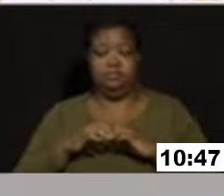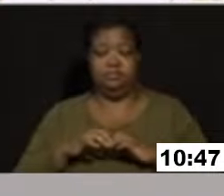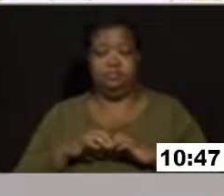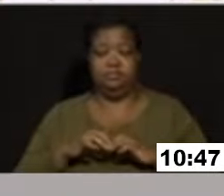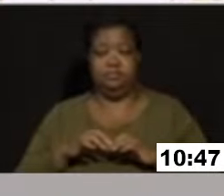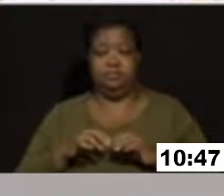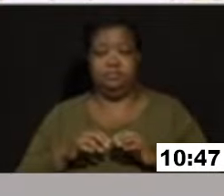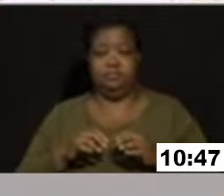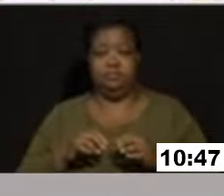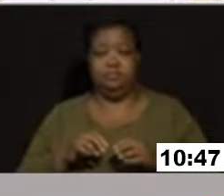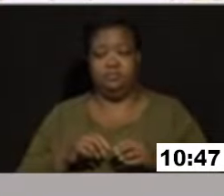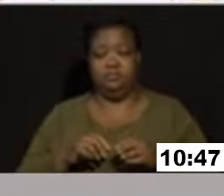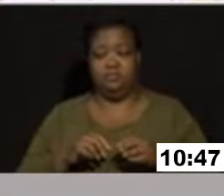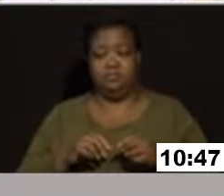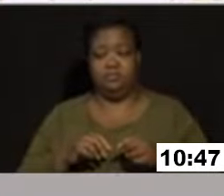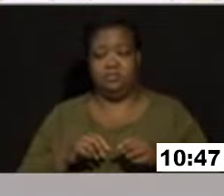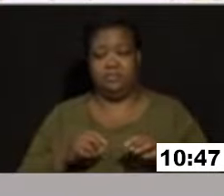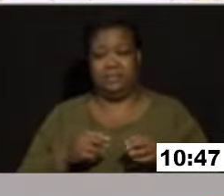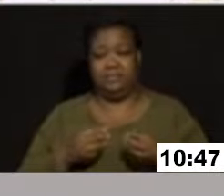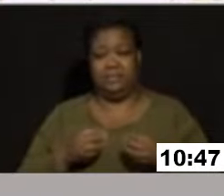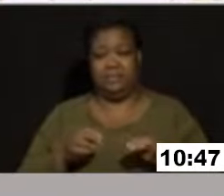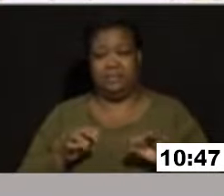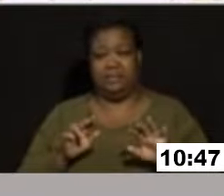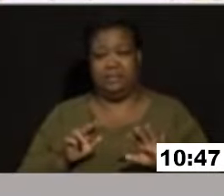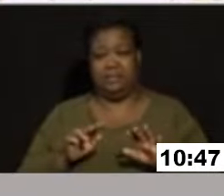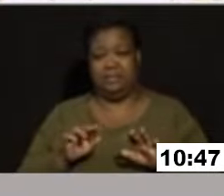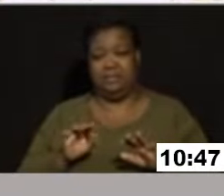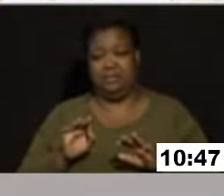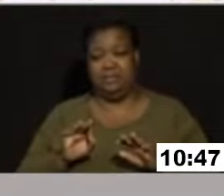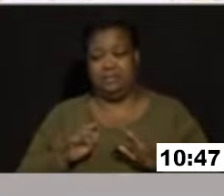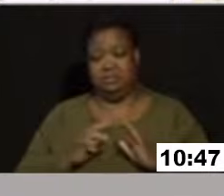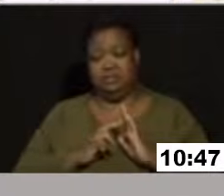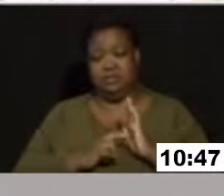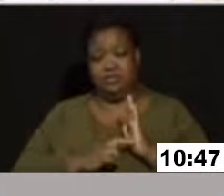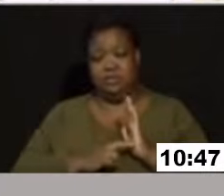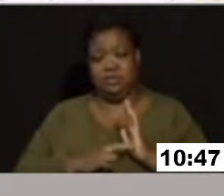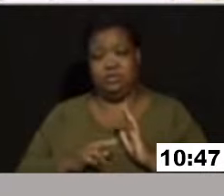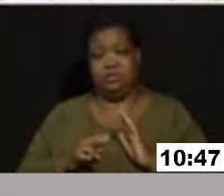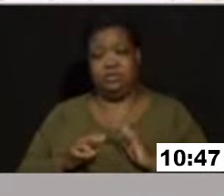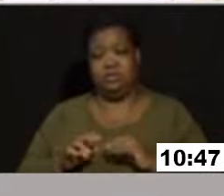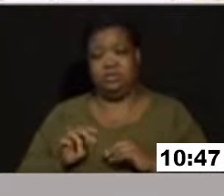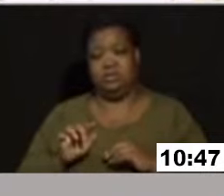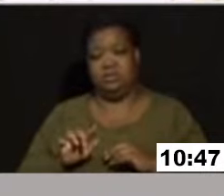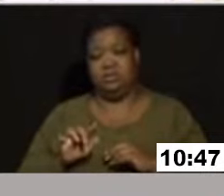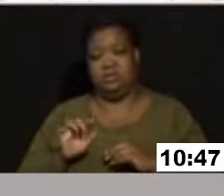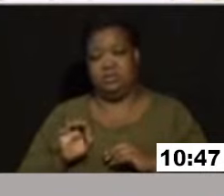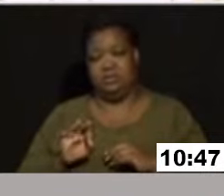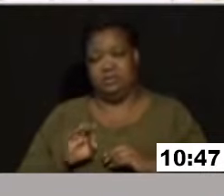Regulation 8.3, read with Regulation 7.3,